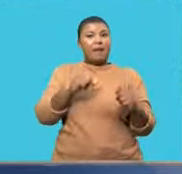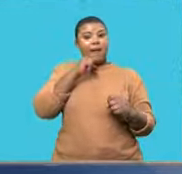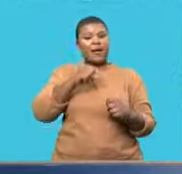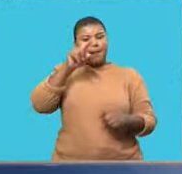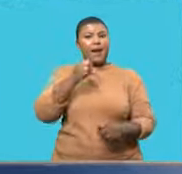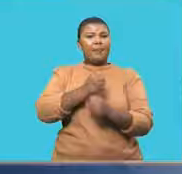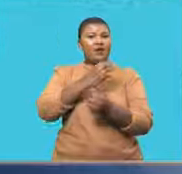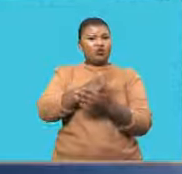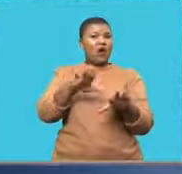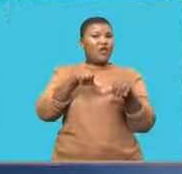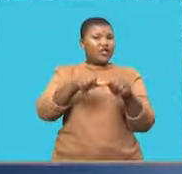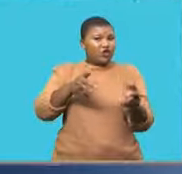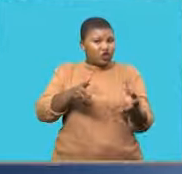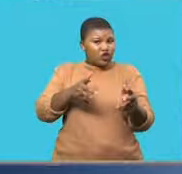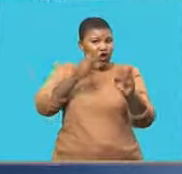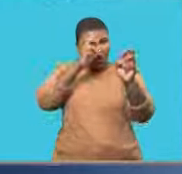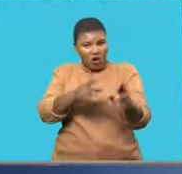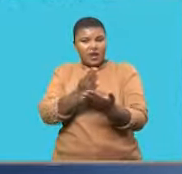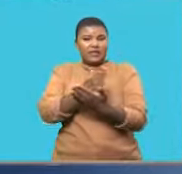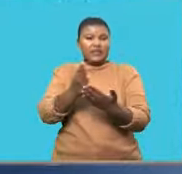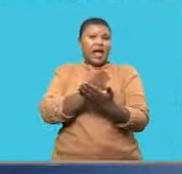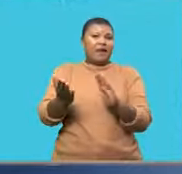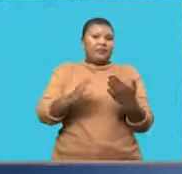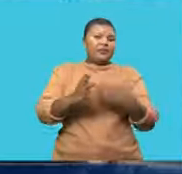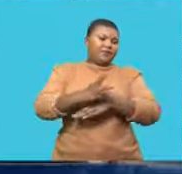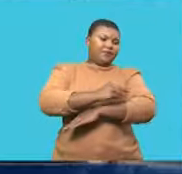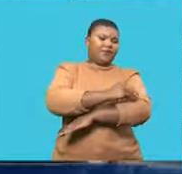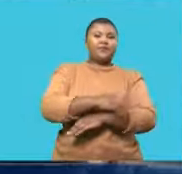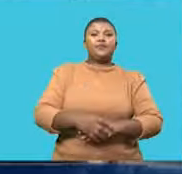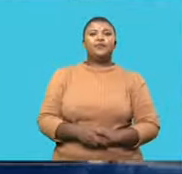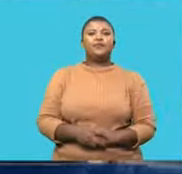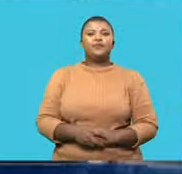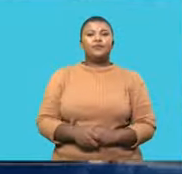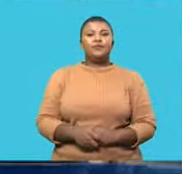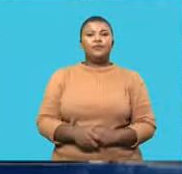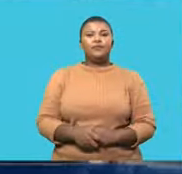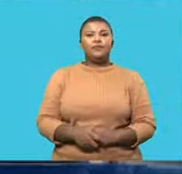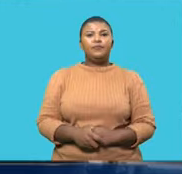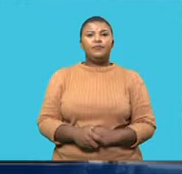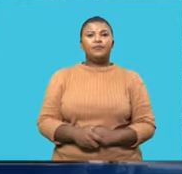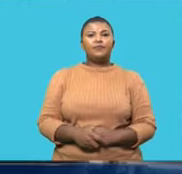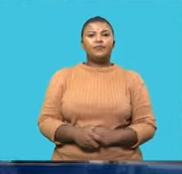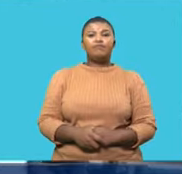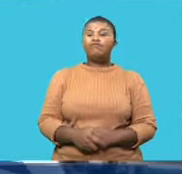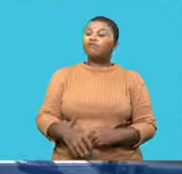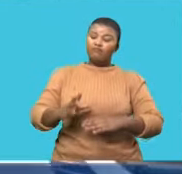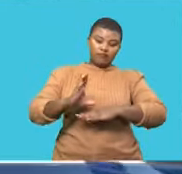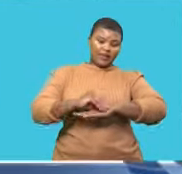matlafala bakuding ba lefu la kankere. To reduce cancer, if you have to walk